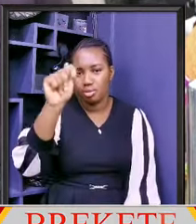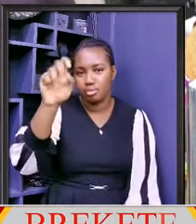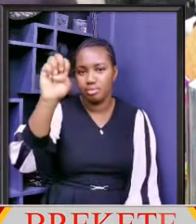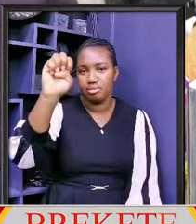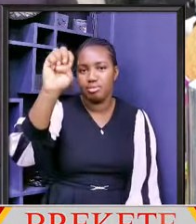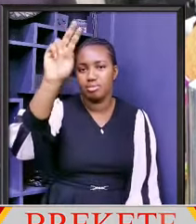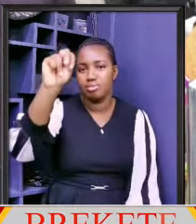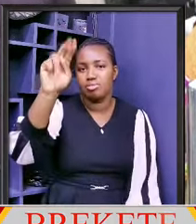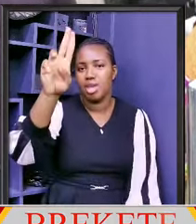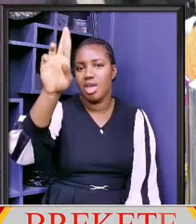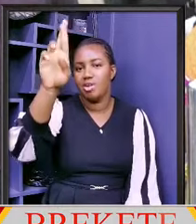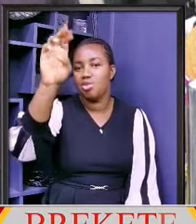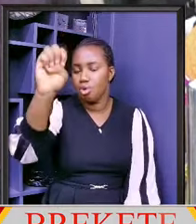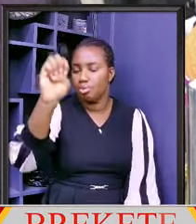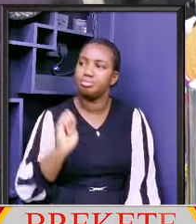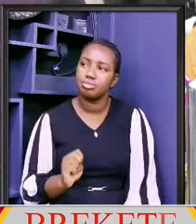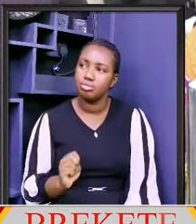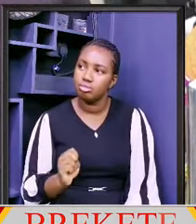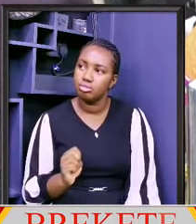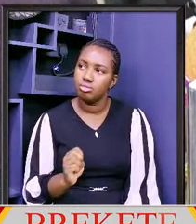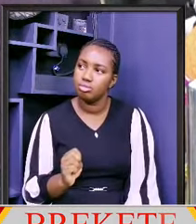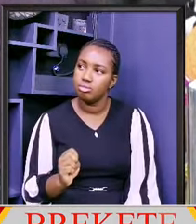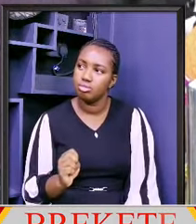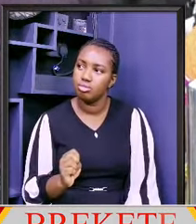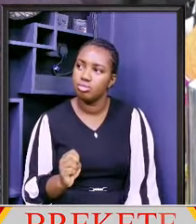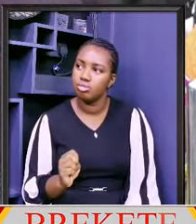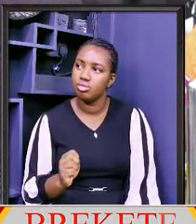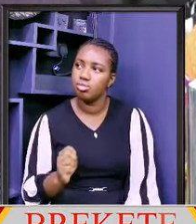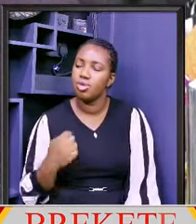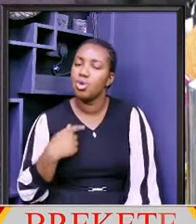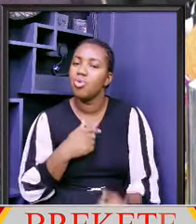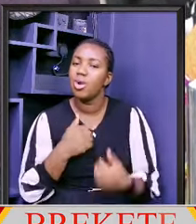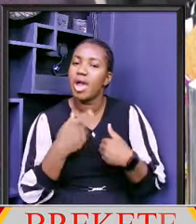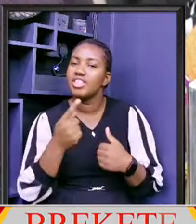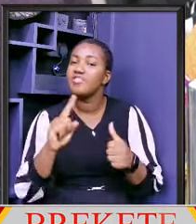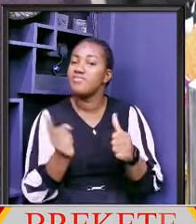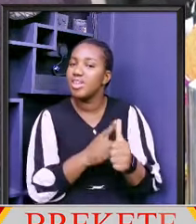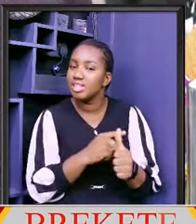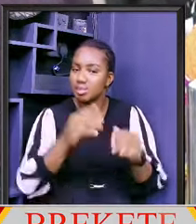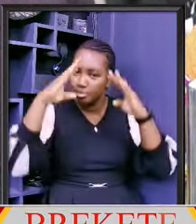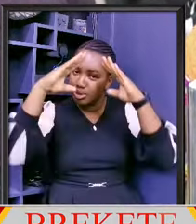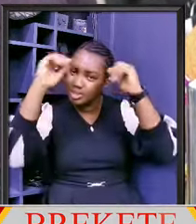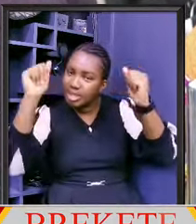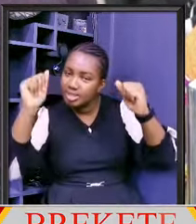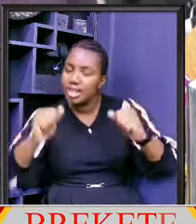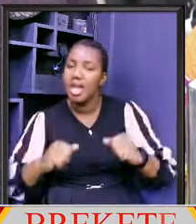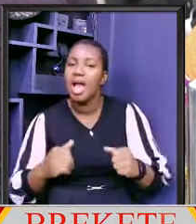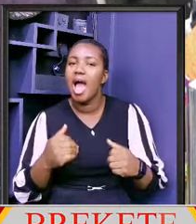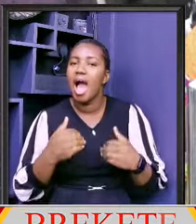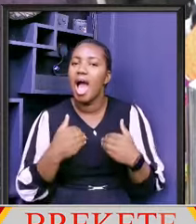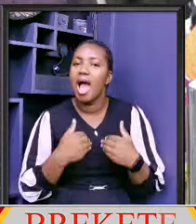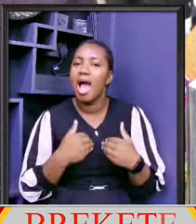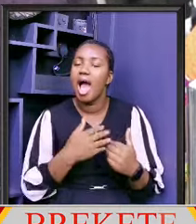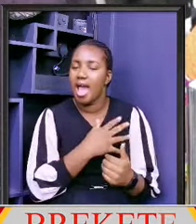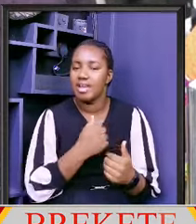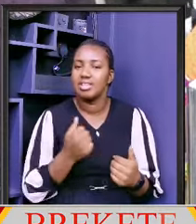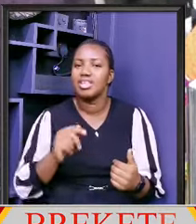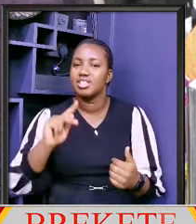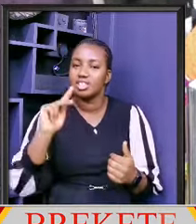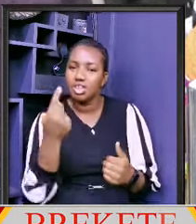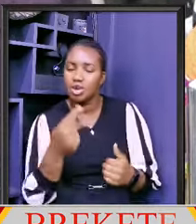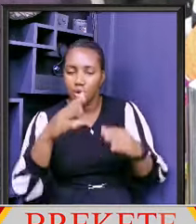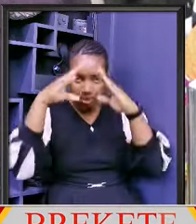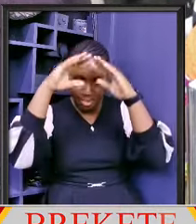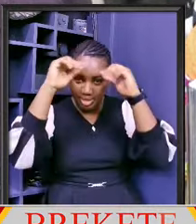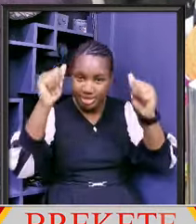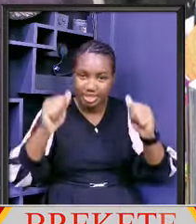Per tenure. Chief Oladepo, Ezekiel Oladepo was the first president. He left. Then Chief Ofara entered as the second president. He